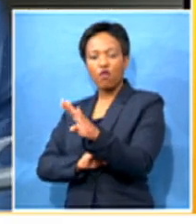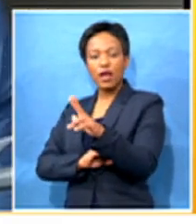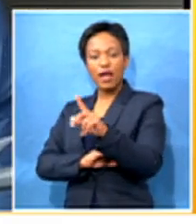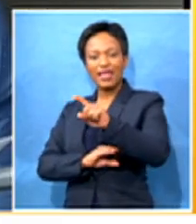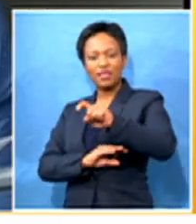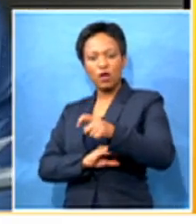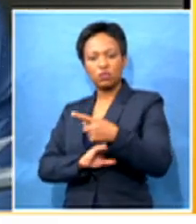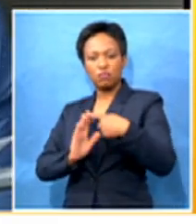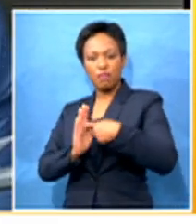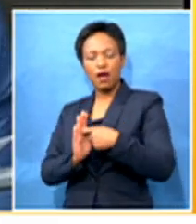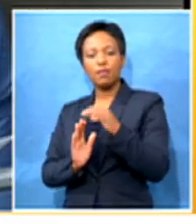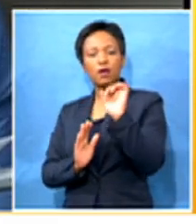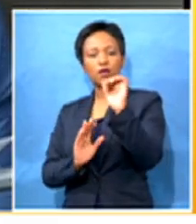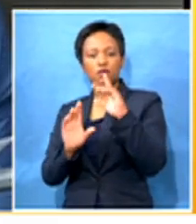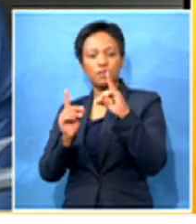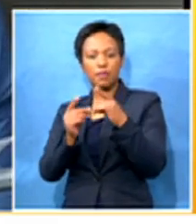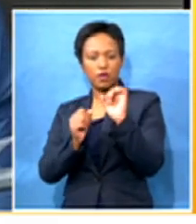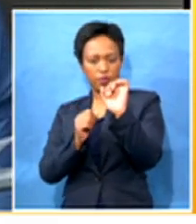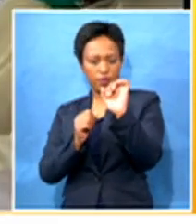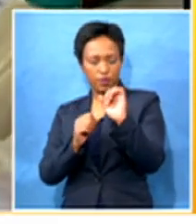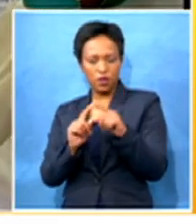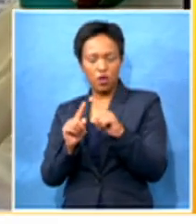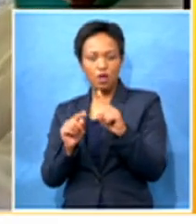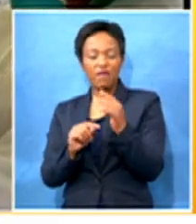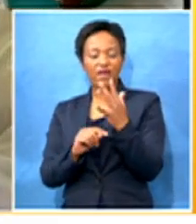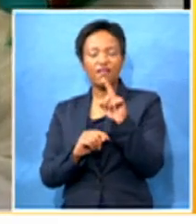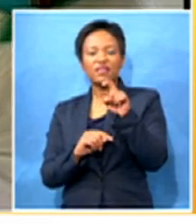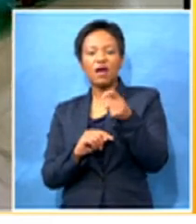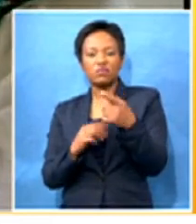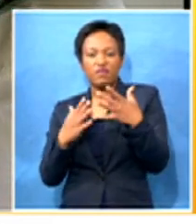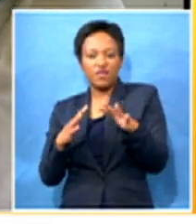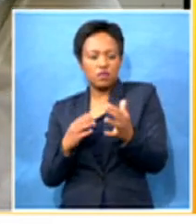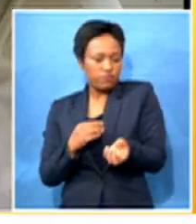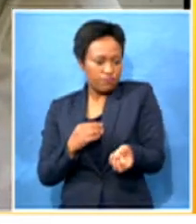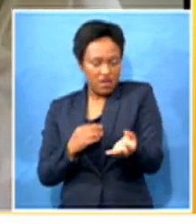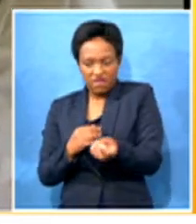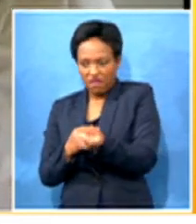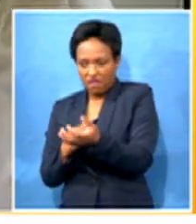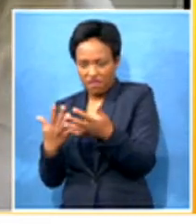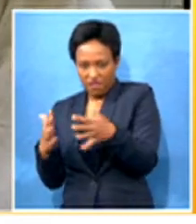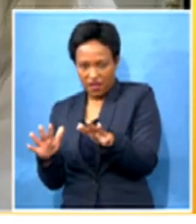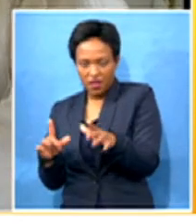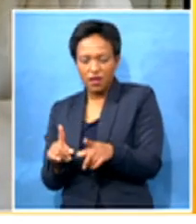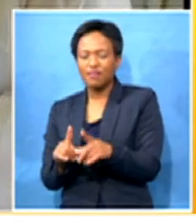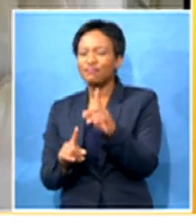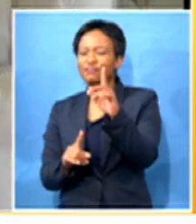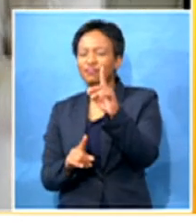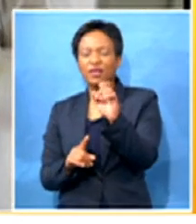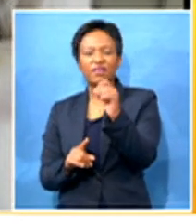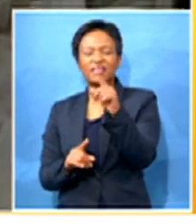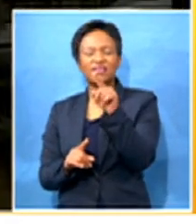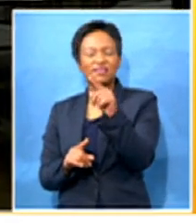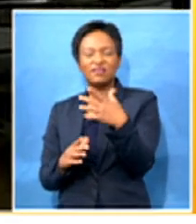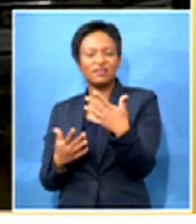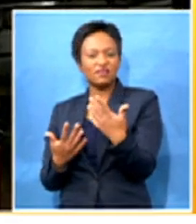your department, of which just under 5,000 were actually distributed. So, firstly, why did